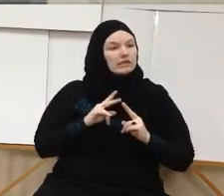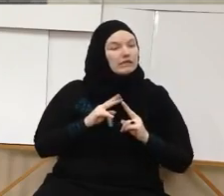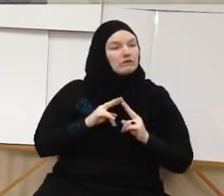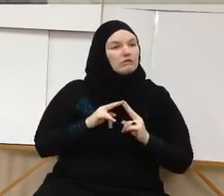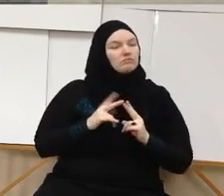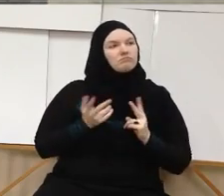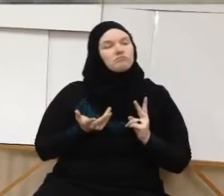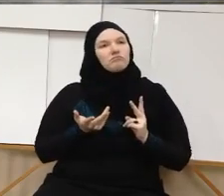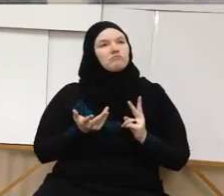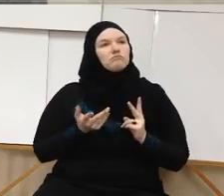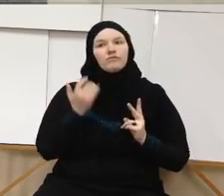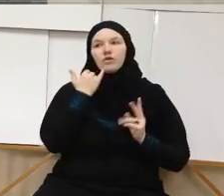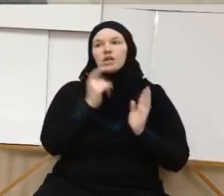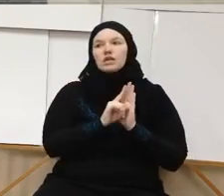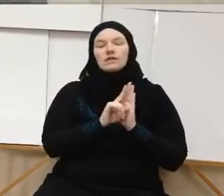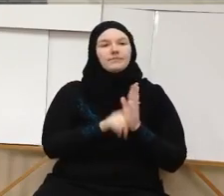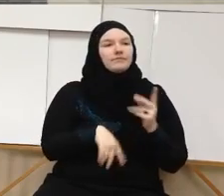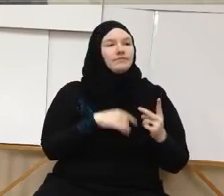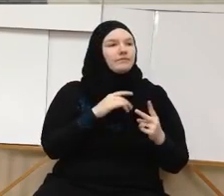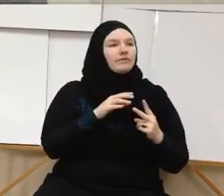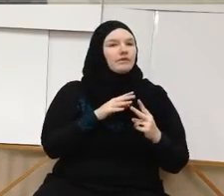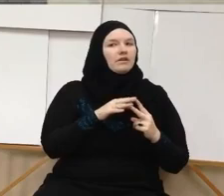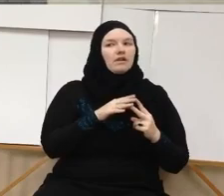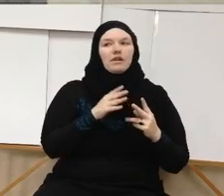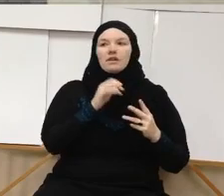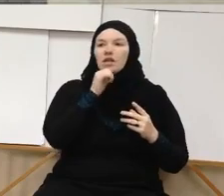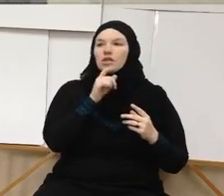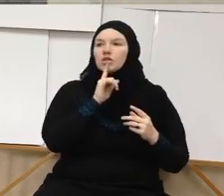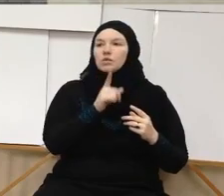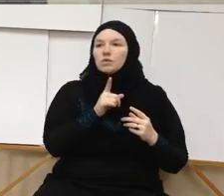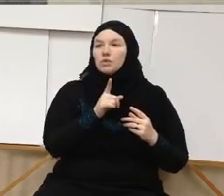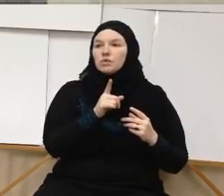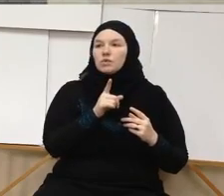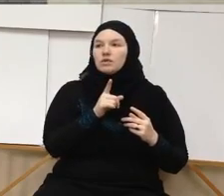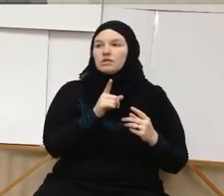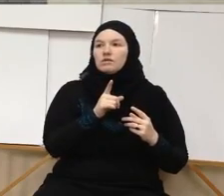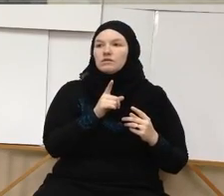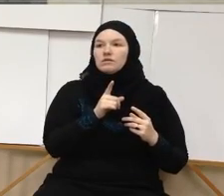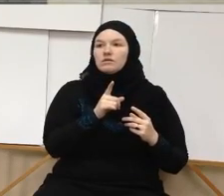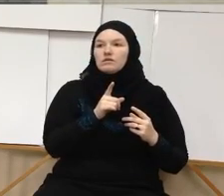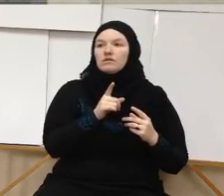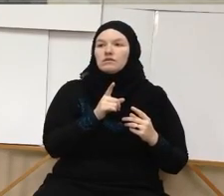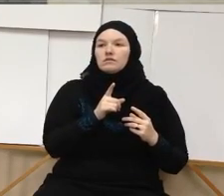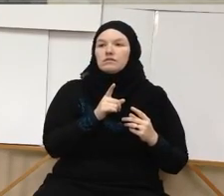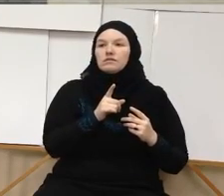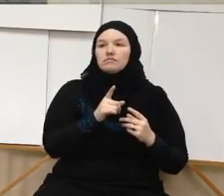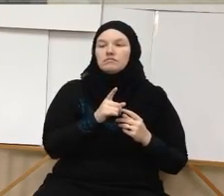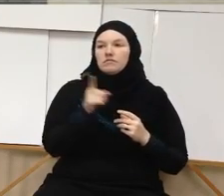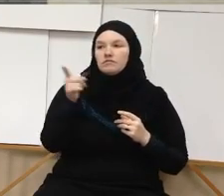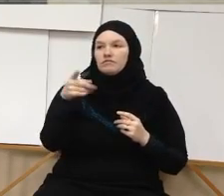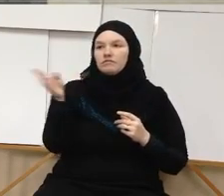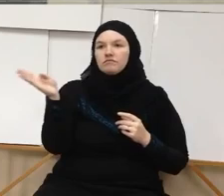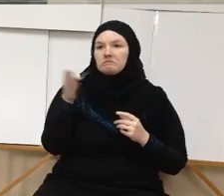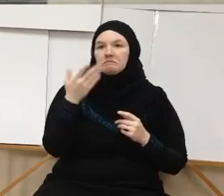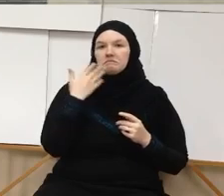are not absolutely sure that Allah has the better judgment and the best judgment, or they